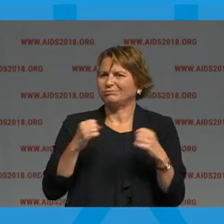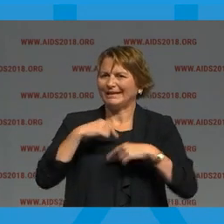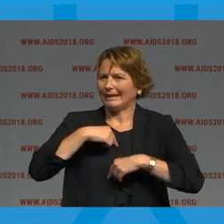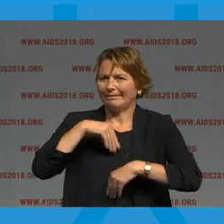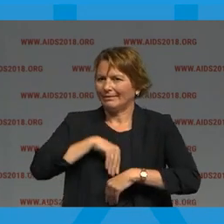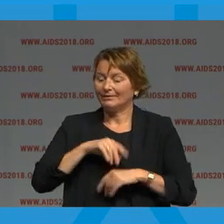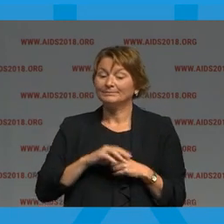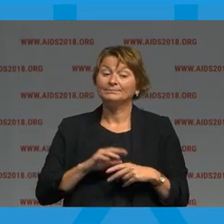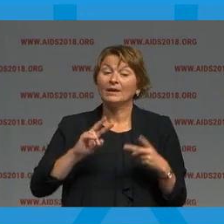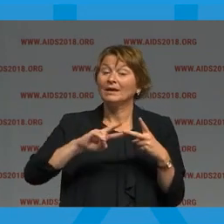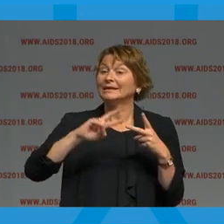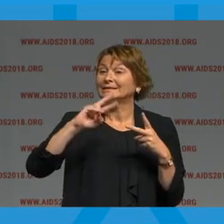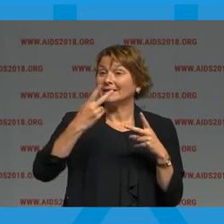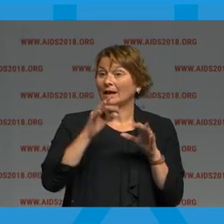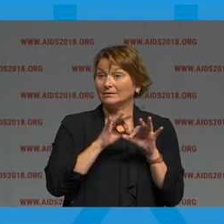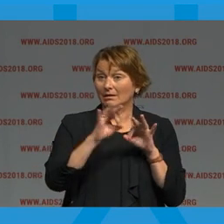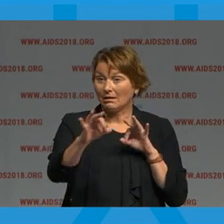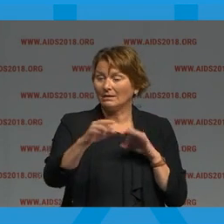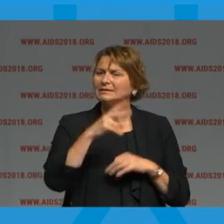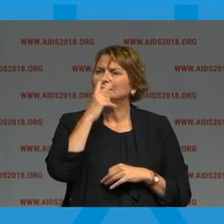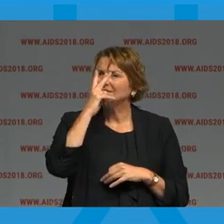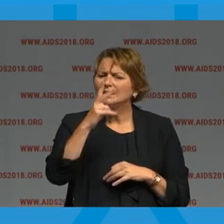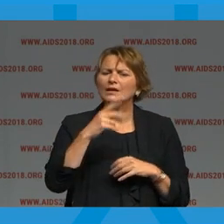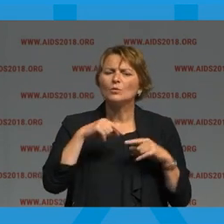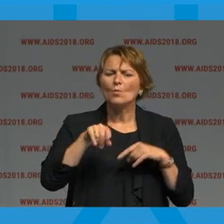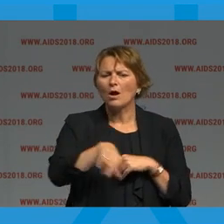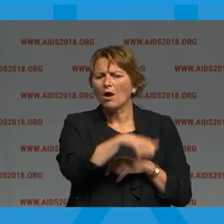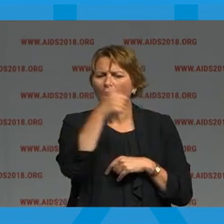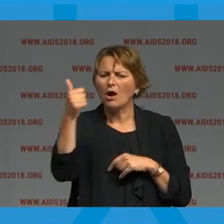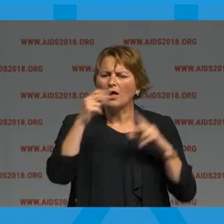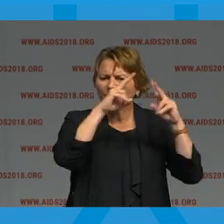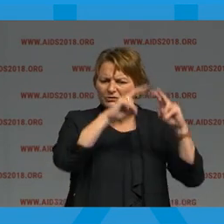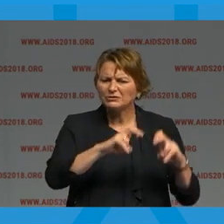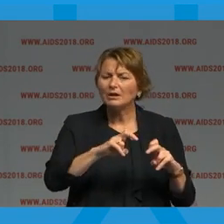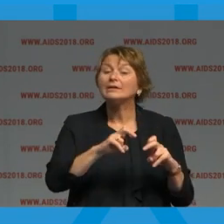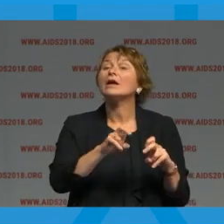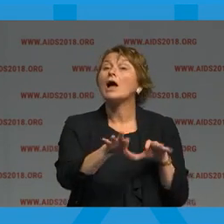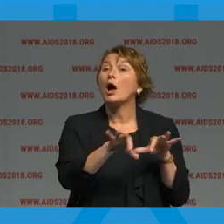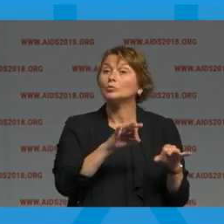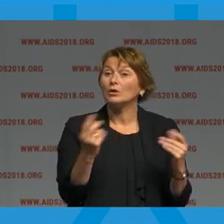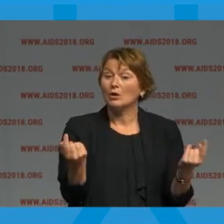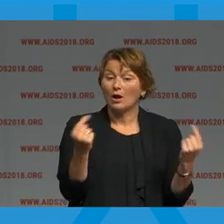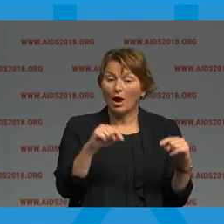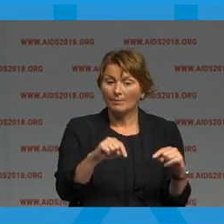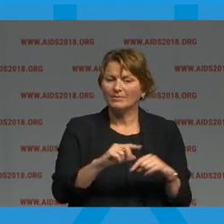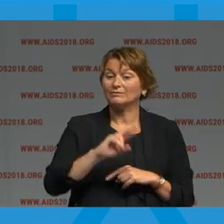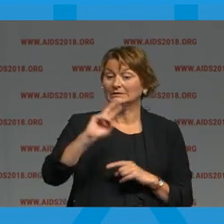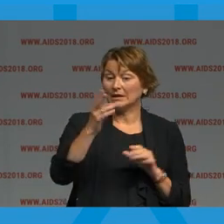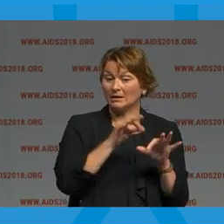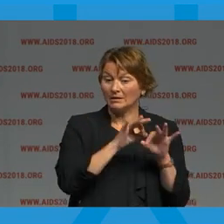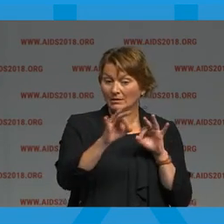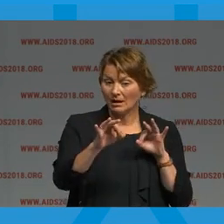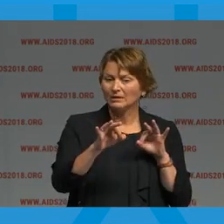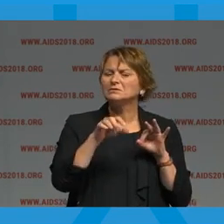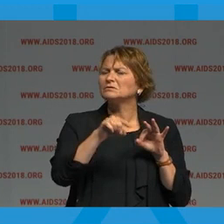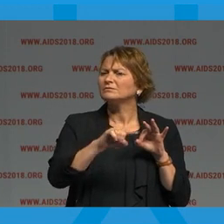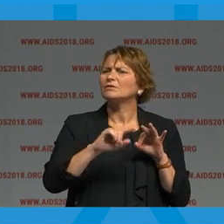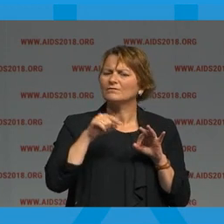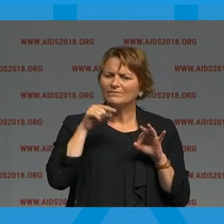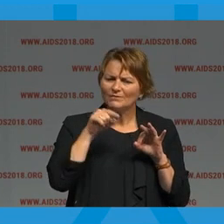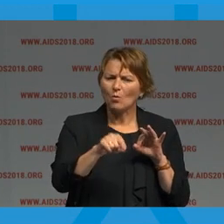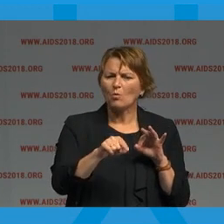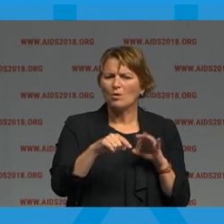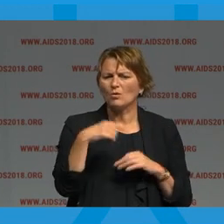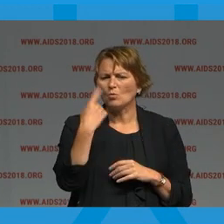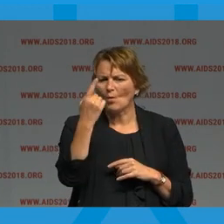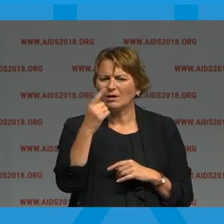line? We have seen the results of the Downing study, in which the standard of care at that time for second line, that was lopinavir-ritonavir in the